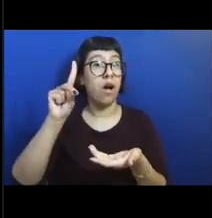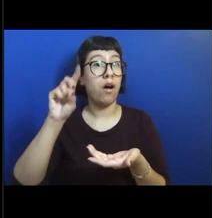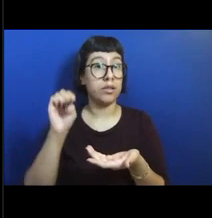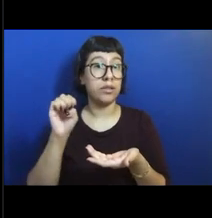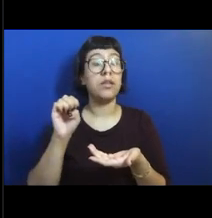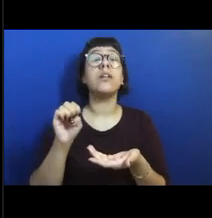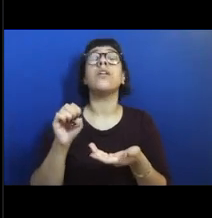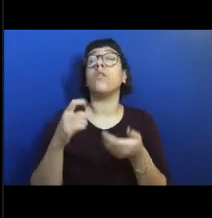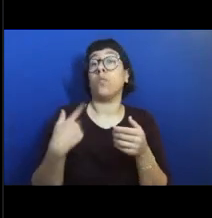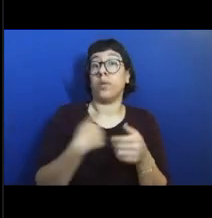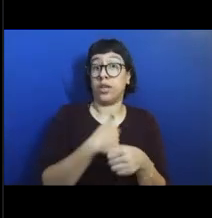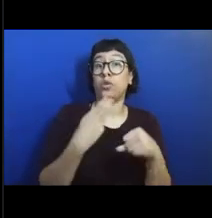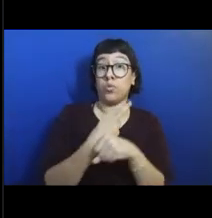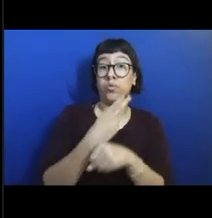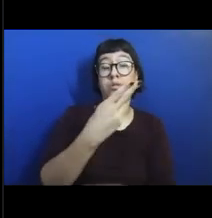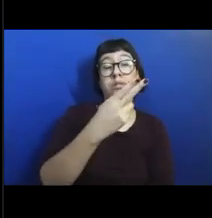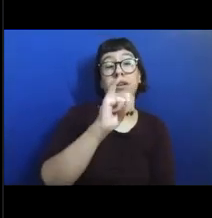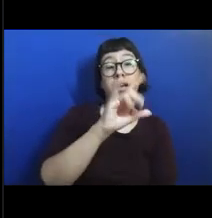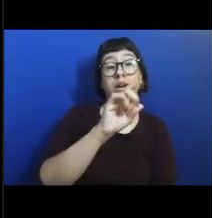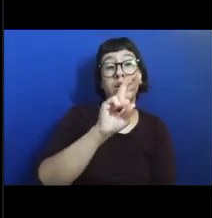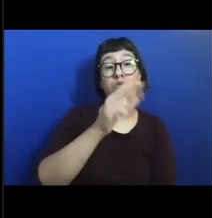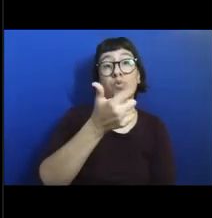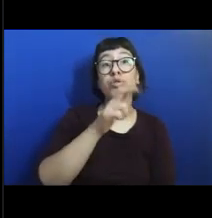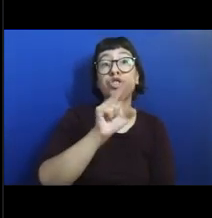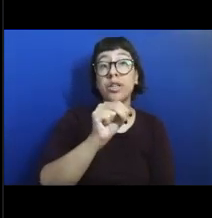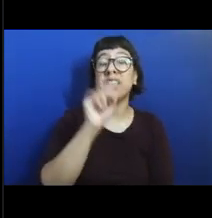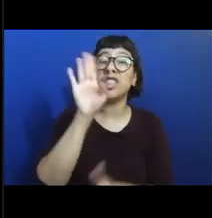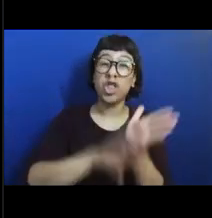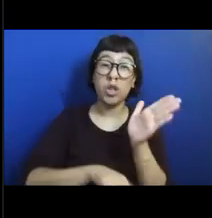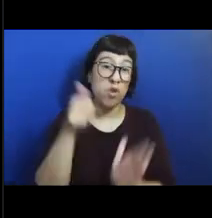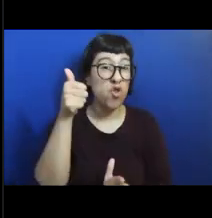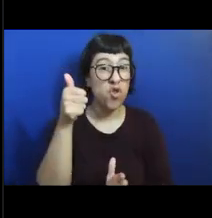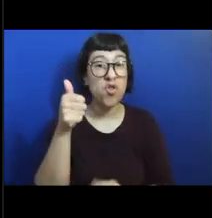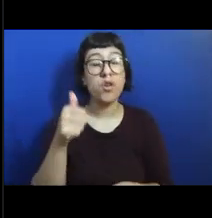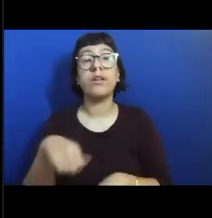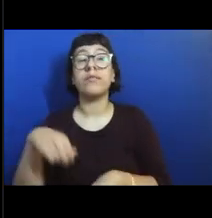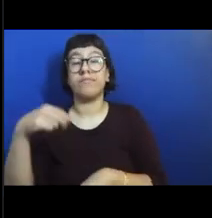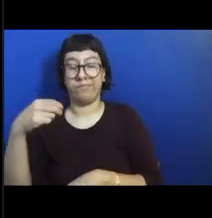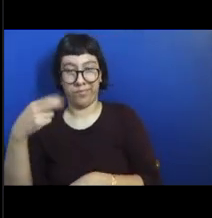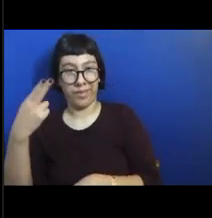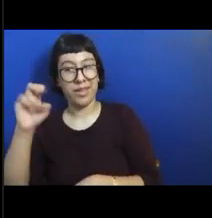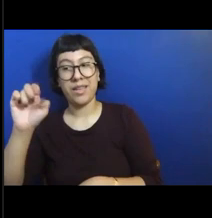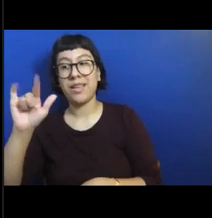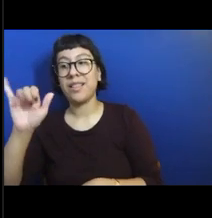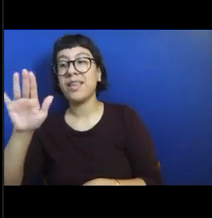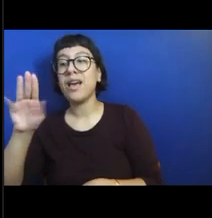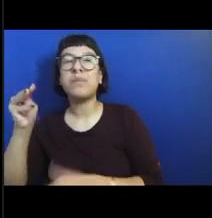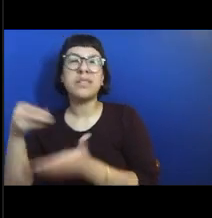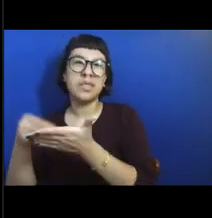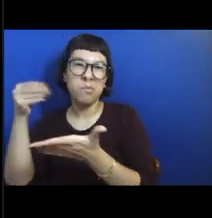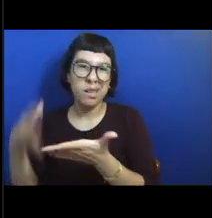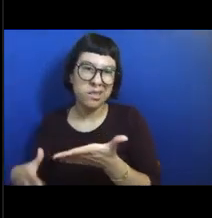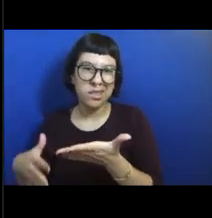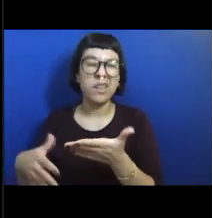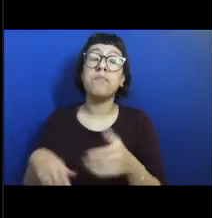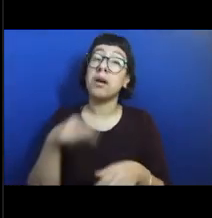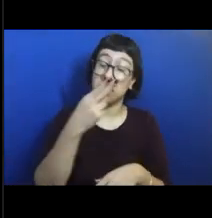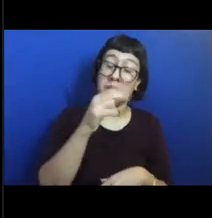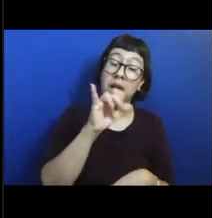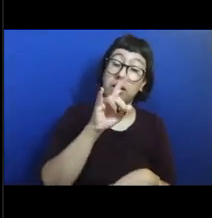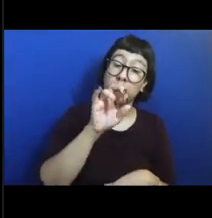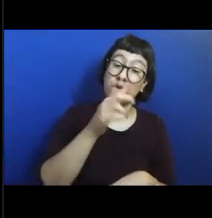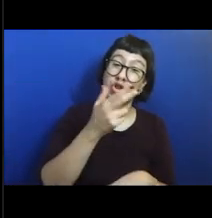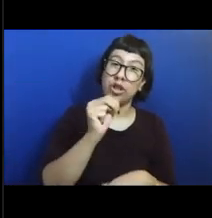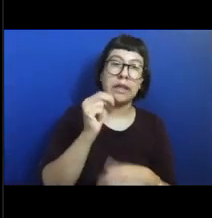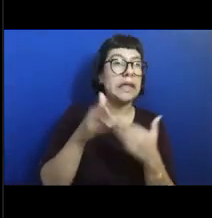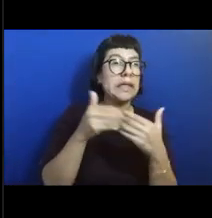as hydrogen's cheaper. Even though it's explosive, it doesn't cost as much. So it's not just the weather instrument itself. It's also the